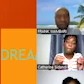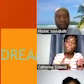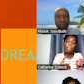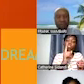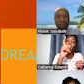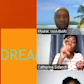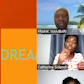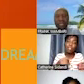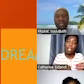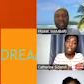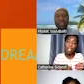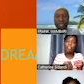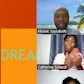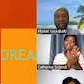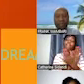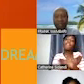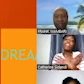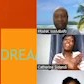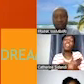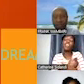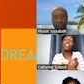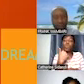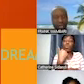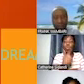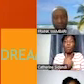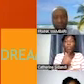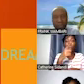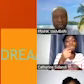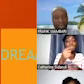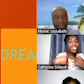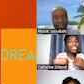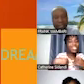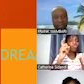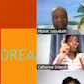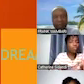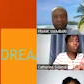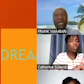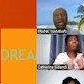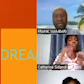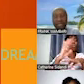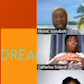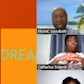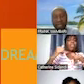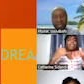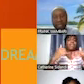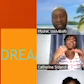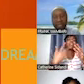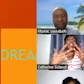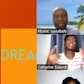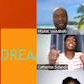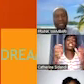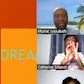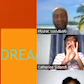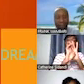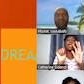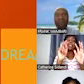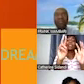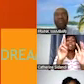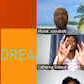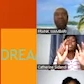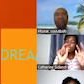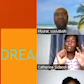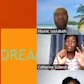you can trust. Attend professional forums like Atara Solutions and others where you can run something and have a counselor.